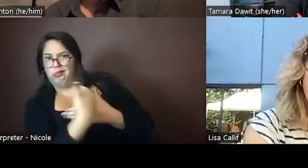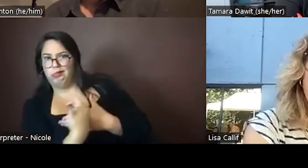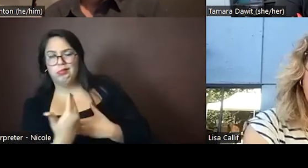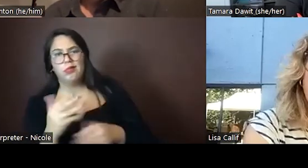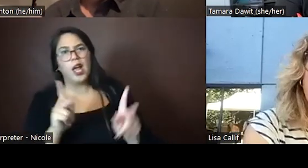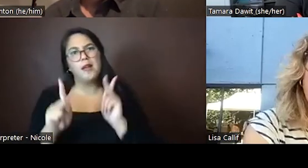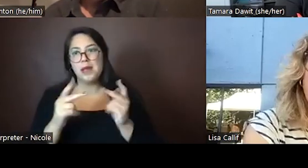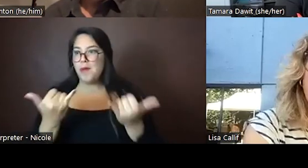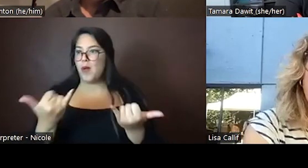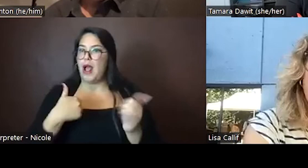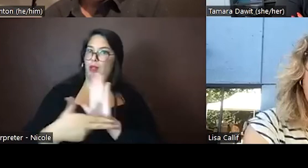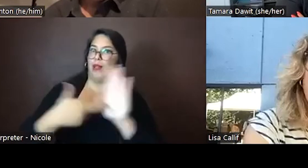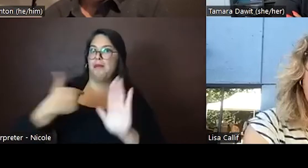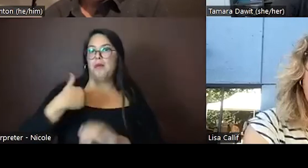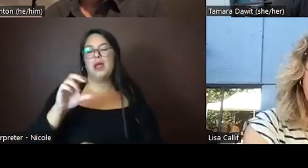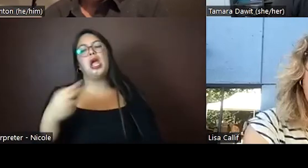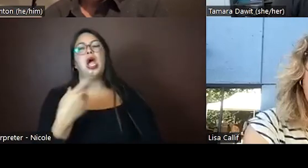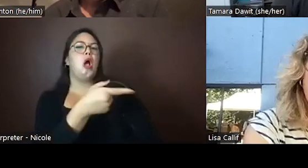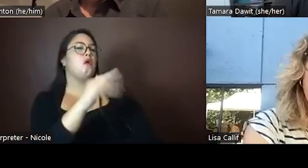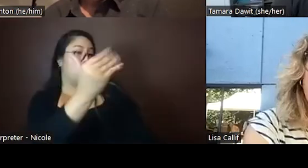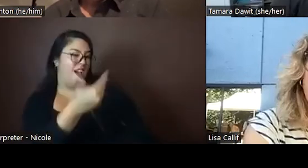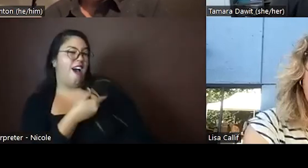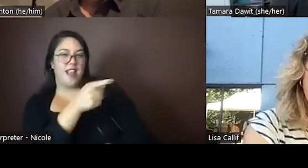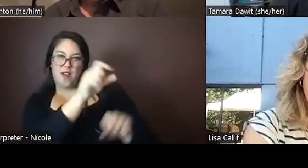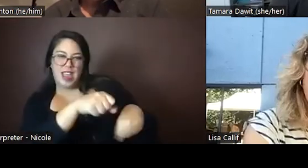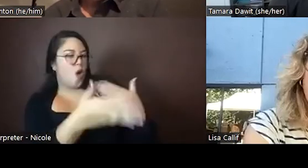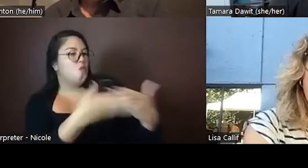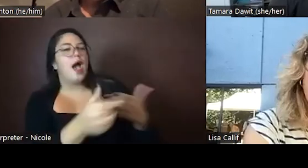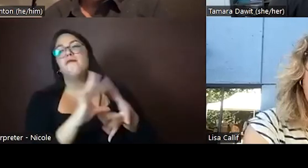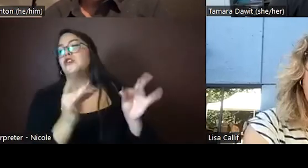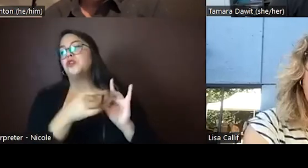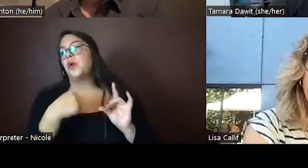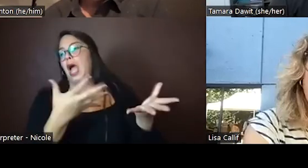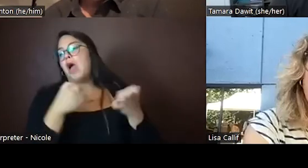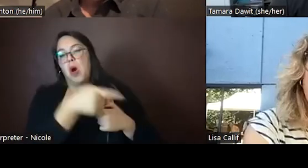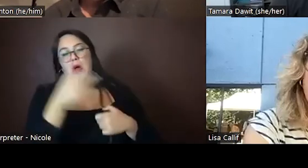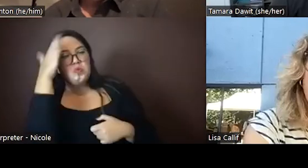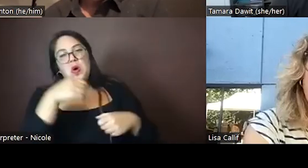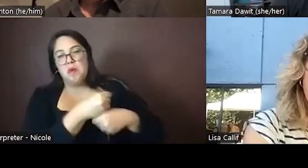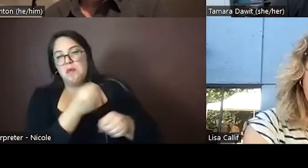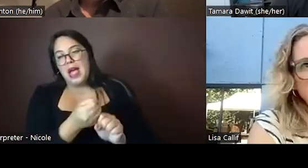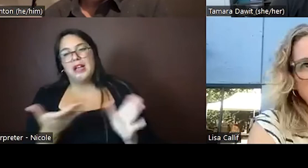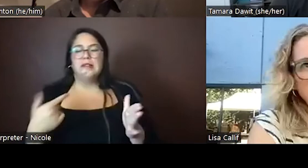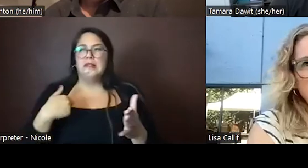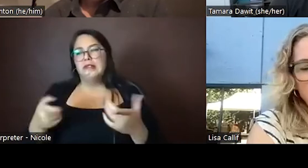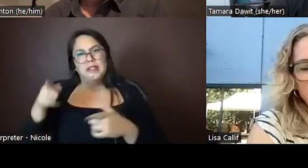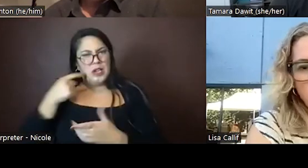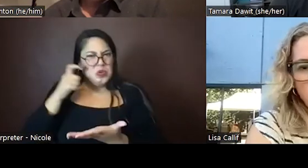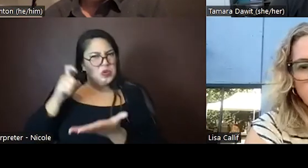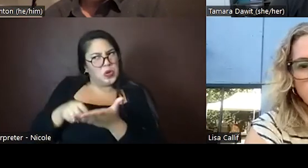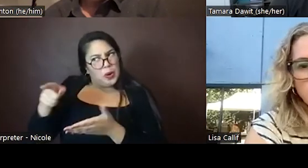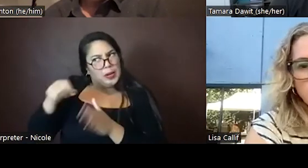who will just, you know, do this type of thing. And he really struggled with the decision of whether or not to do that. And I thought it was the